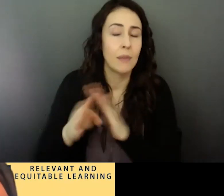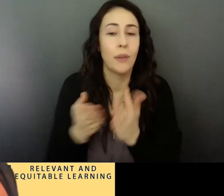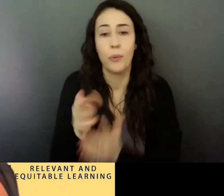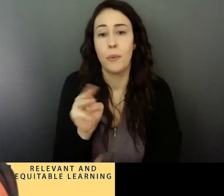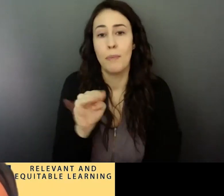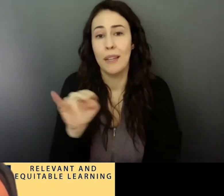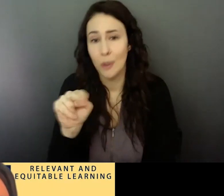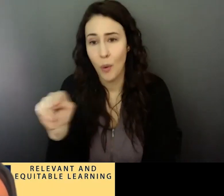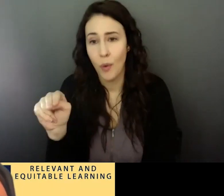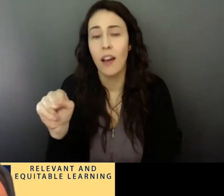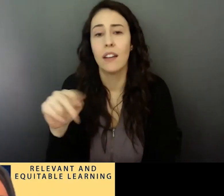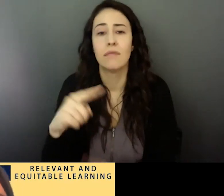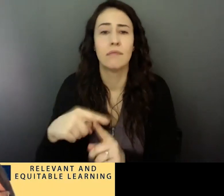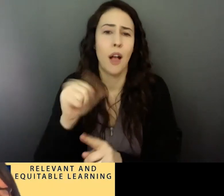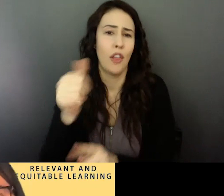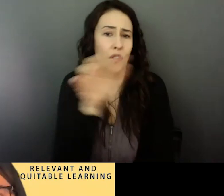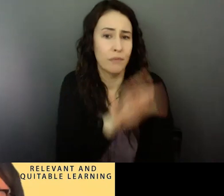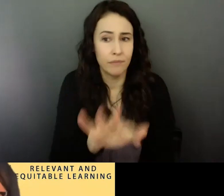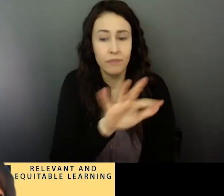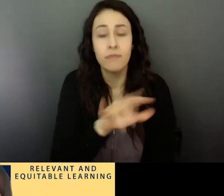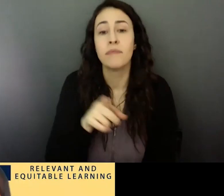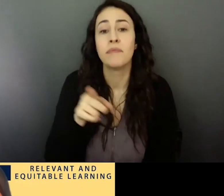beyond. He has a lot of